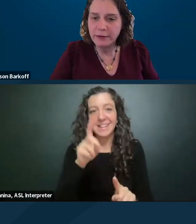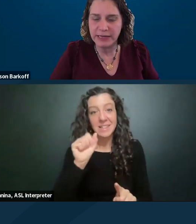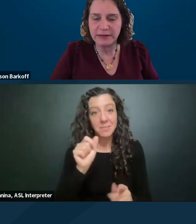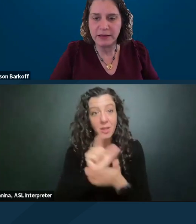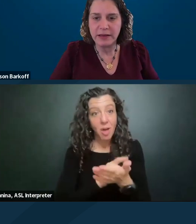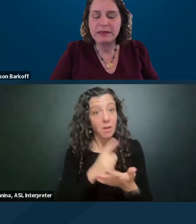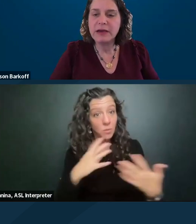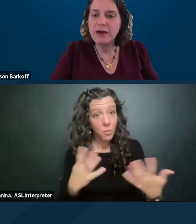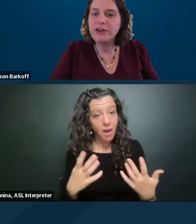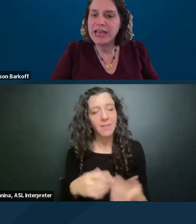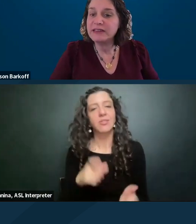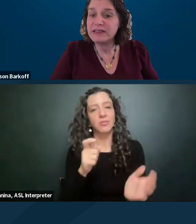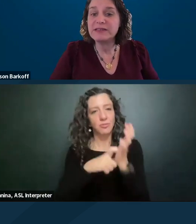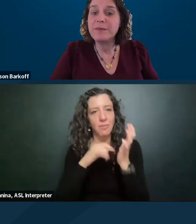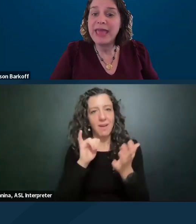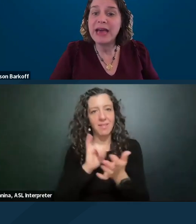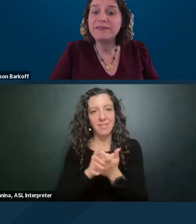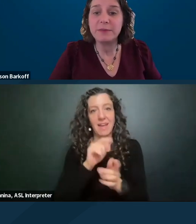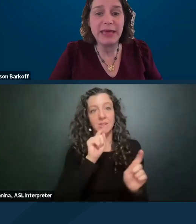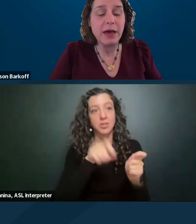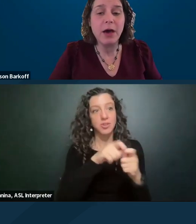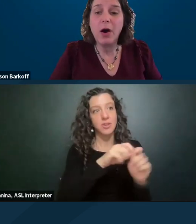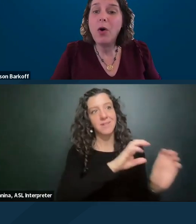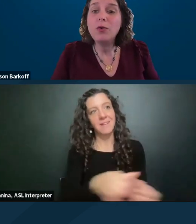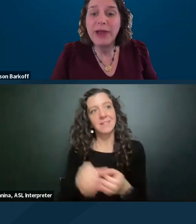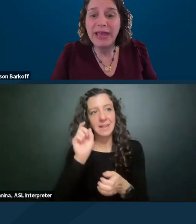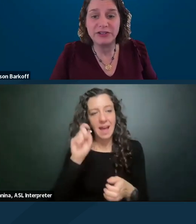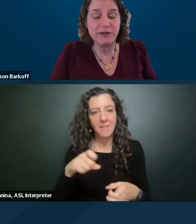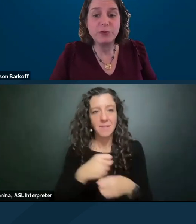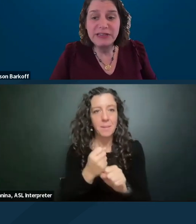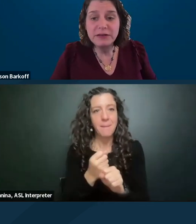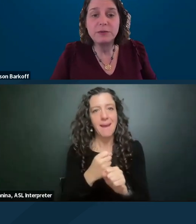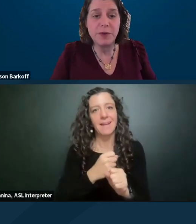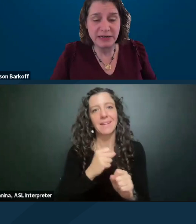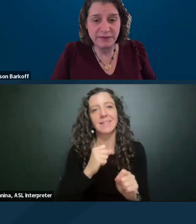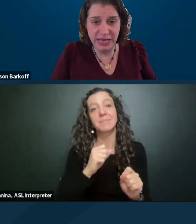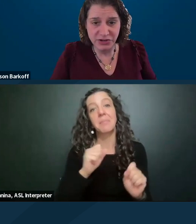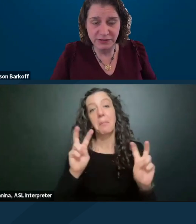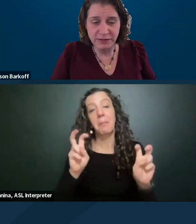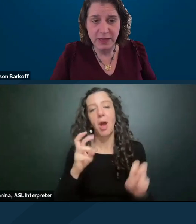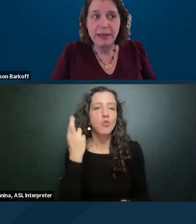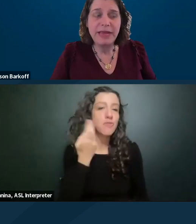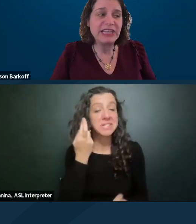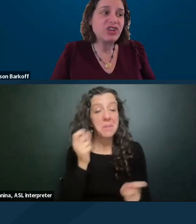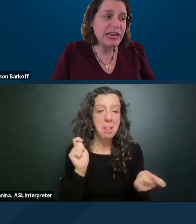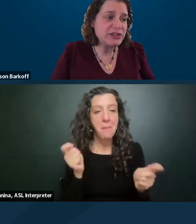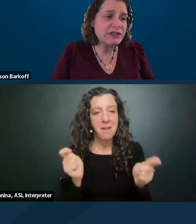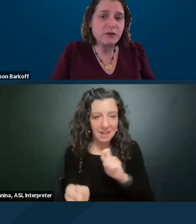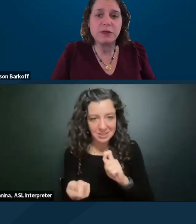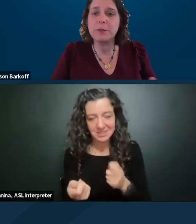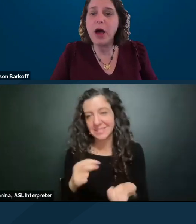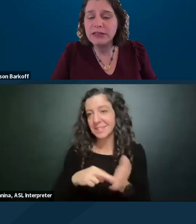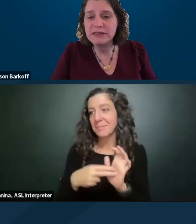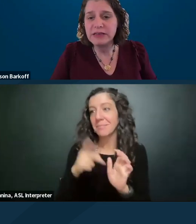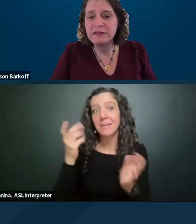the requirement that covered entities may have to make a whole range of reasonable modifications, meaning